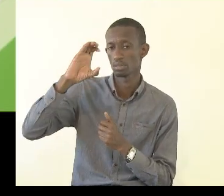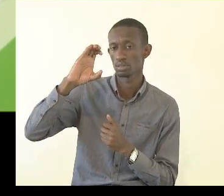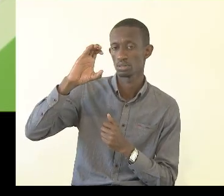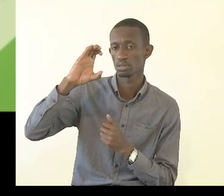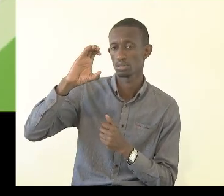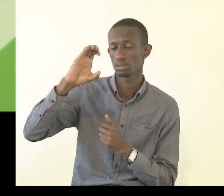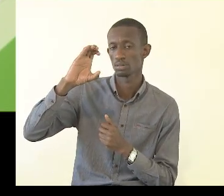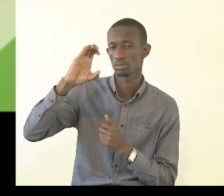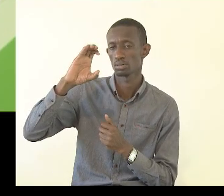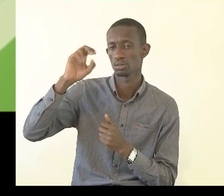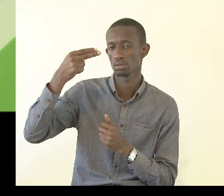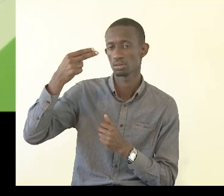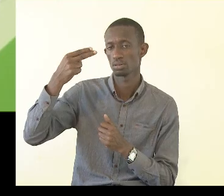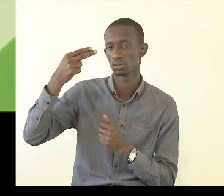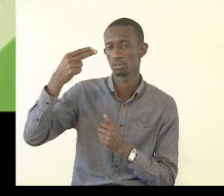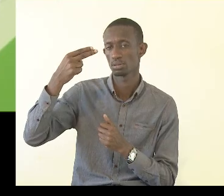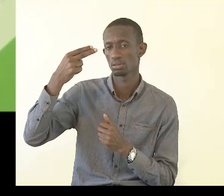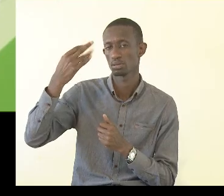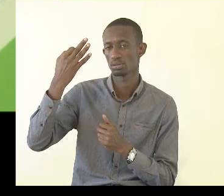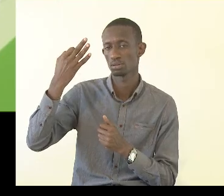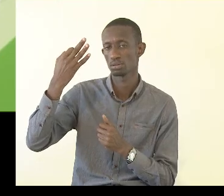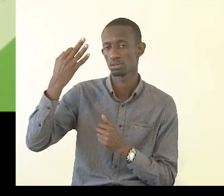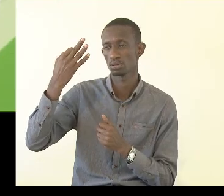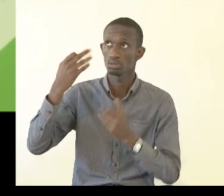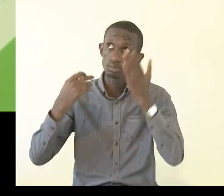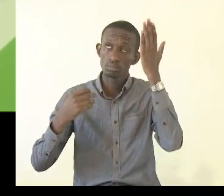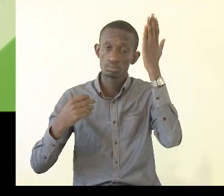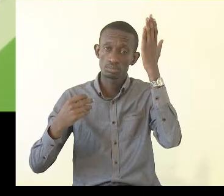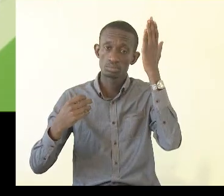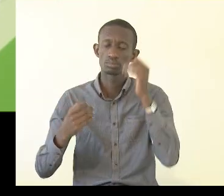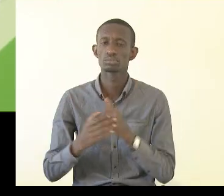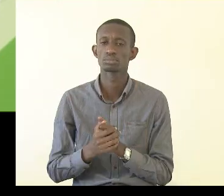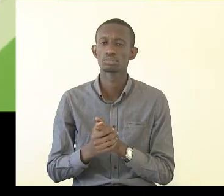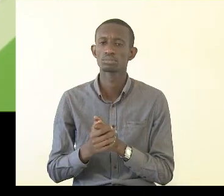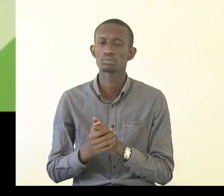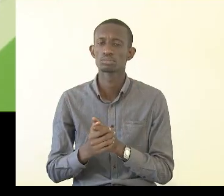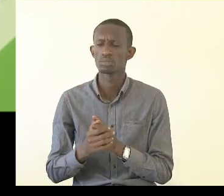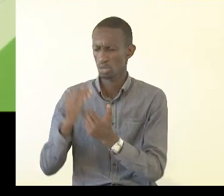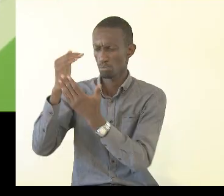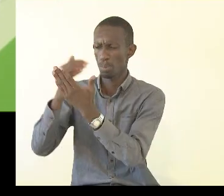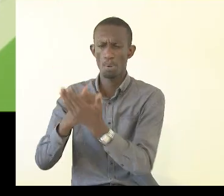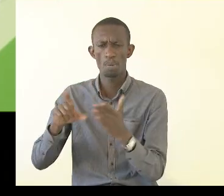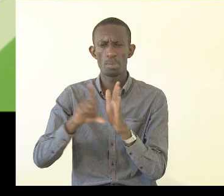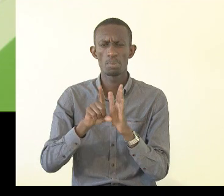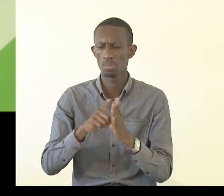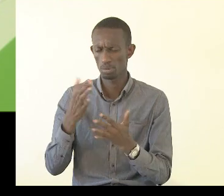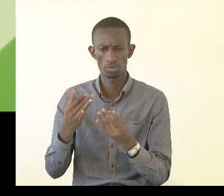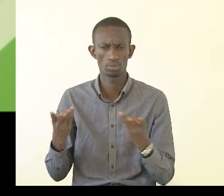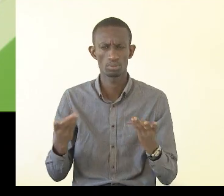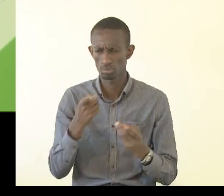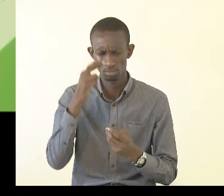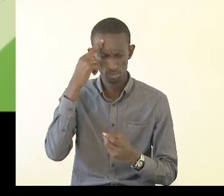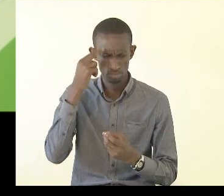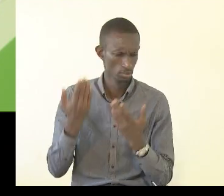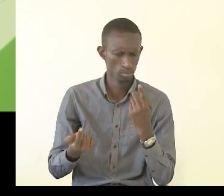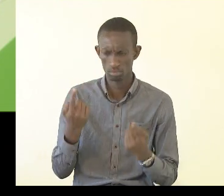So this is CH3, so there is a substitution. So what are the conditions for this? If you remember some of the